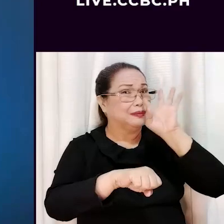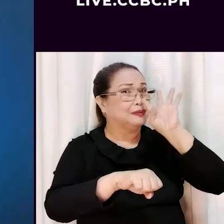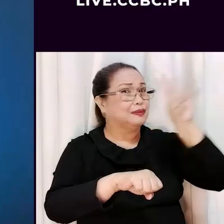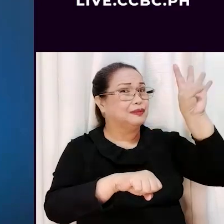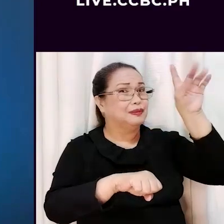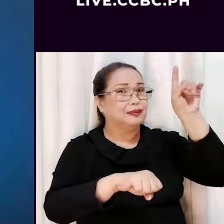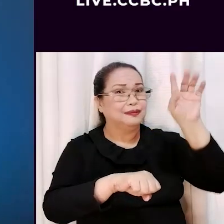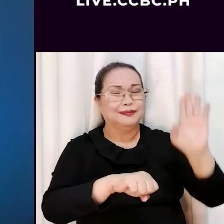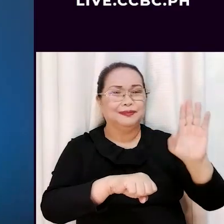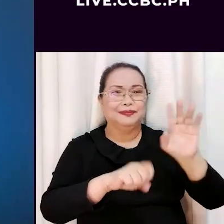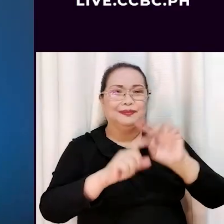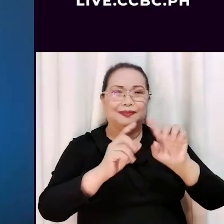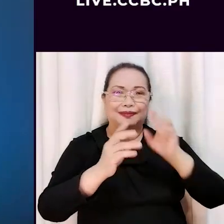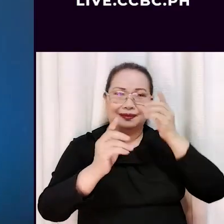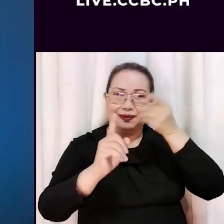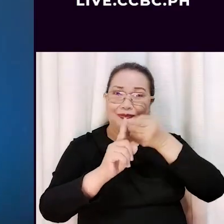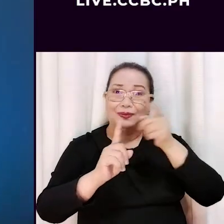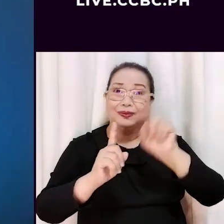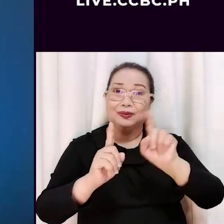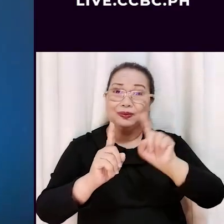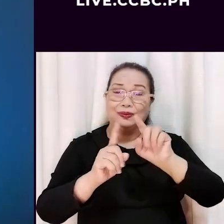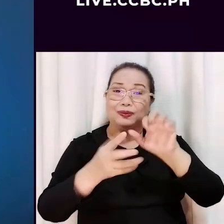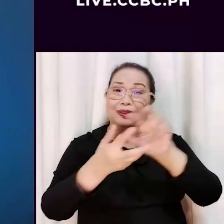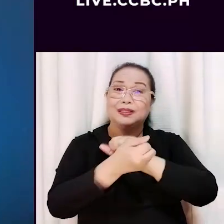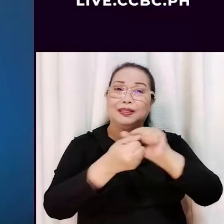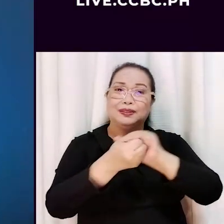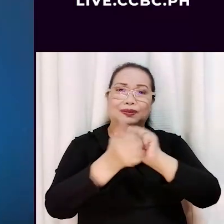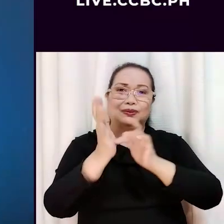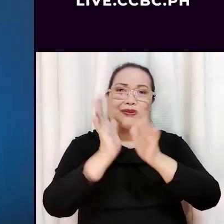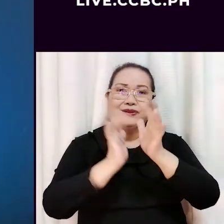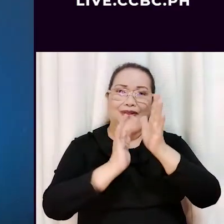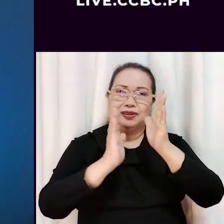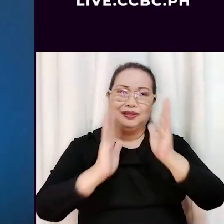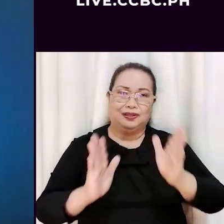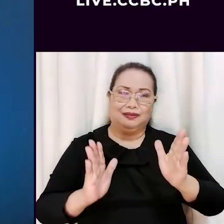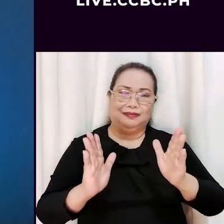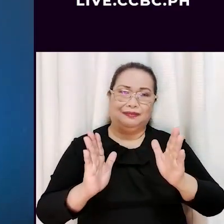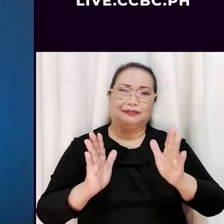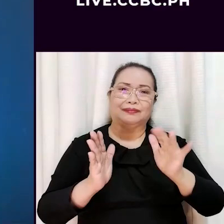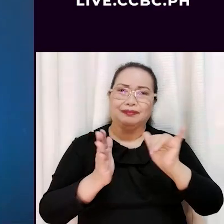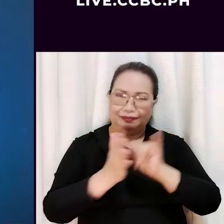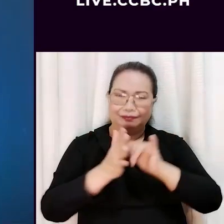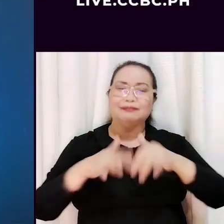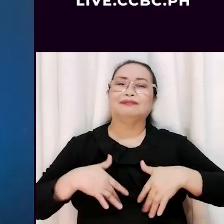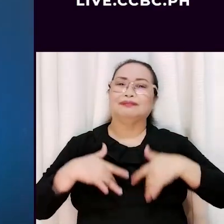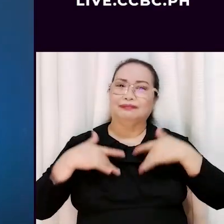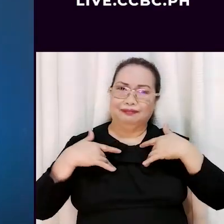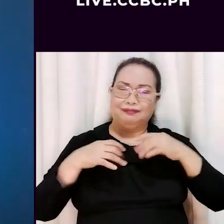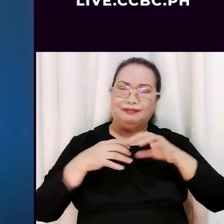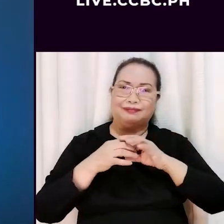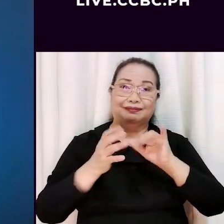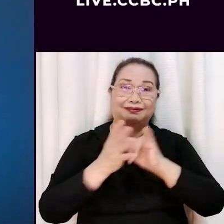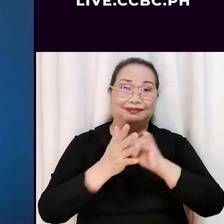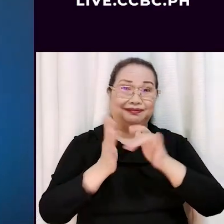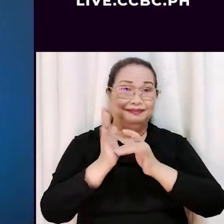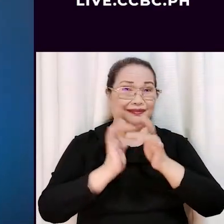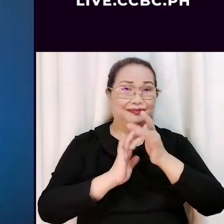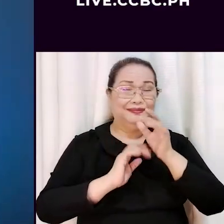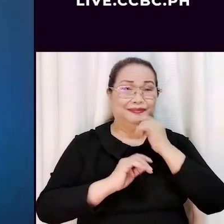have focused on one thing: destroy Christianity. That's it. They exist to destroy Christianity. That's why Jesus would